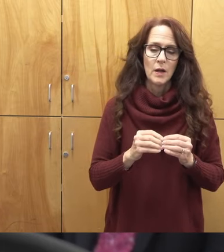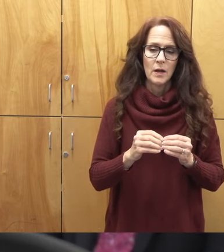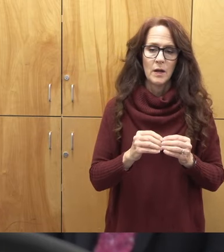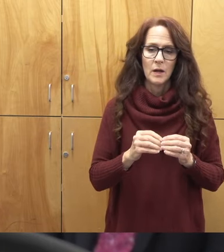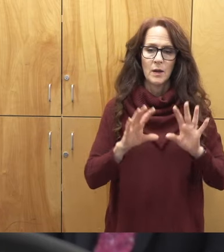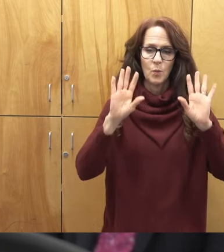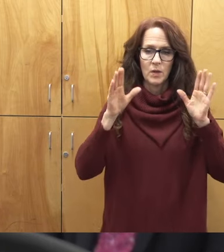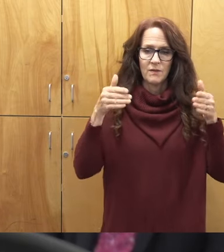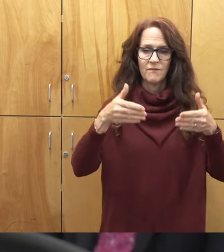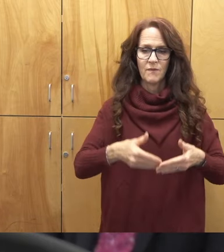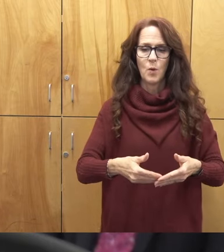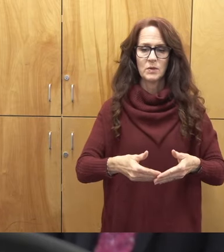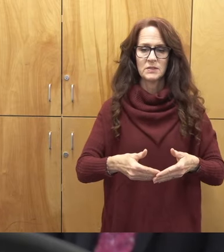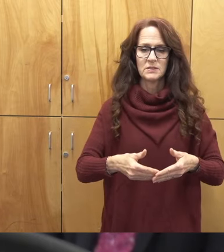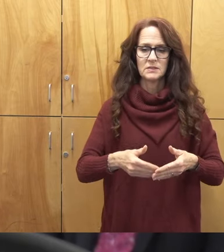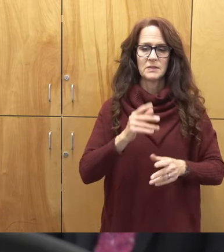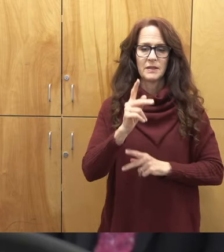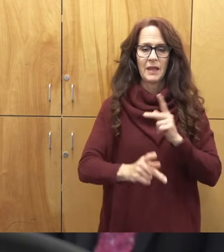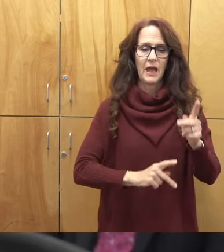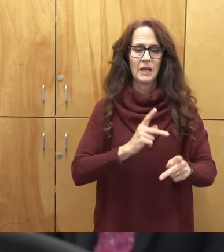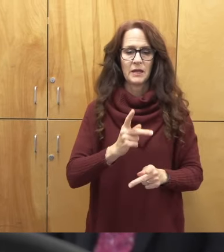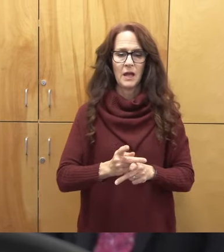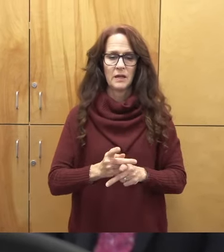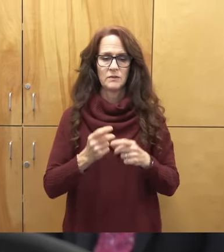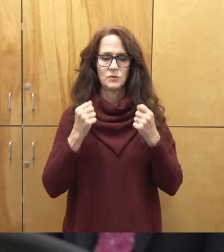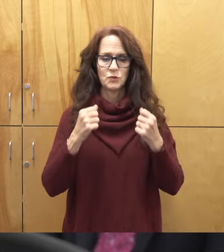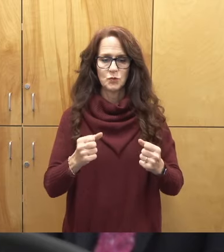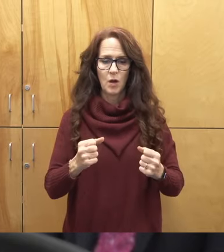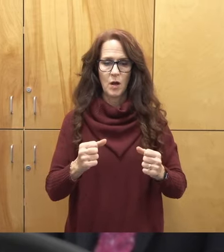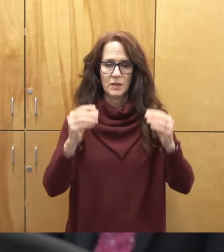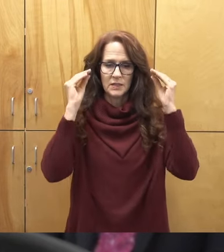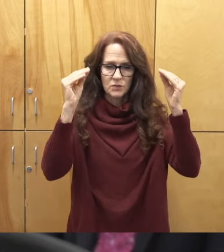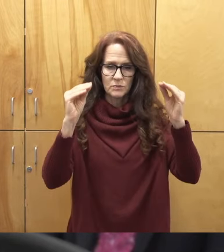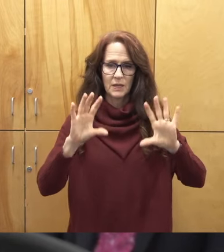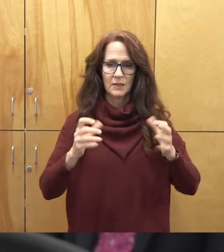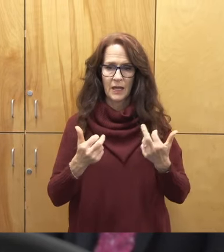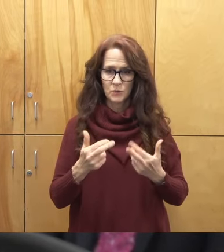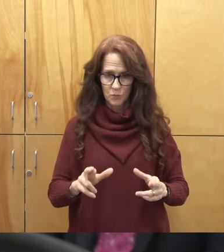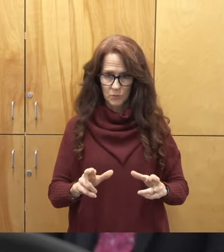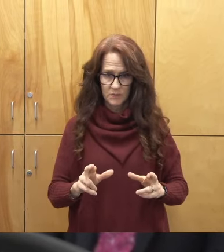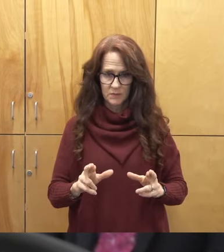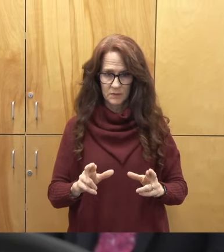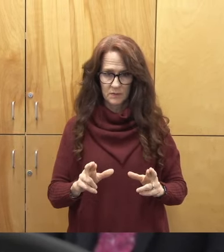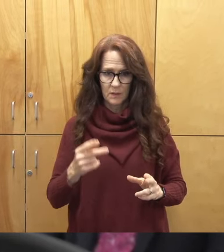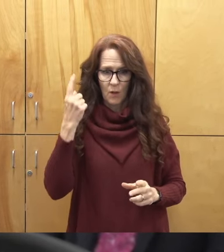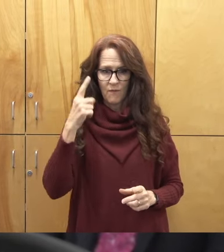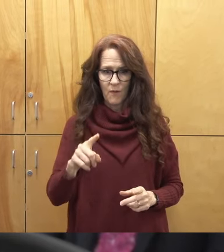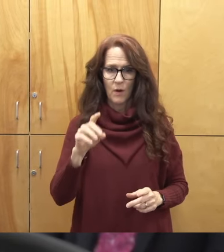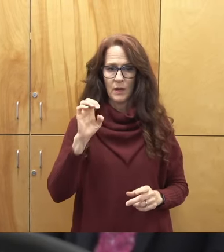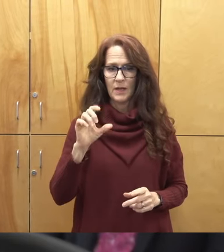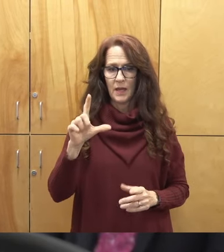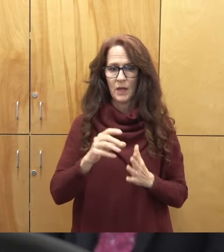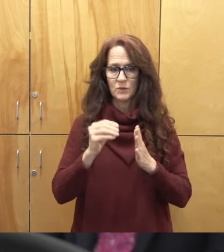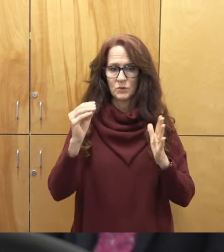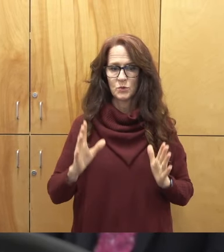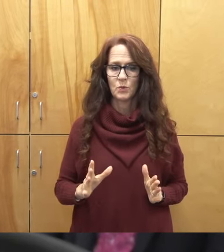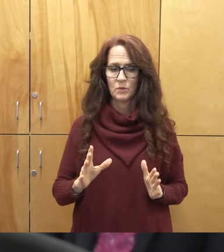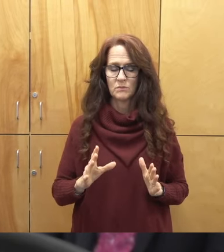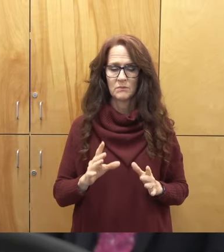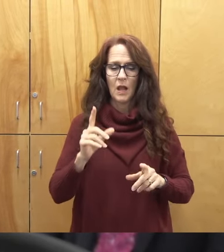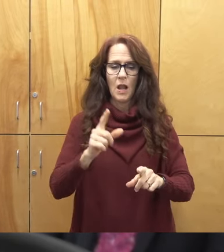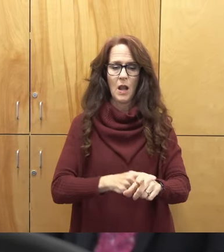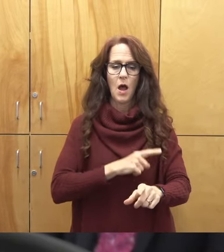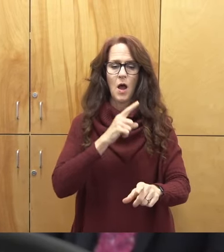focus on that type of strong instruction in classrooms, for our EL students and our long-term